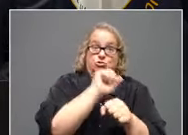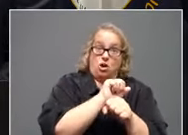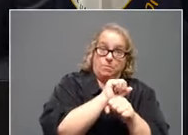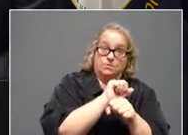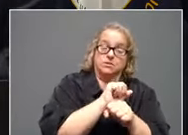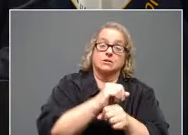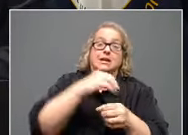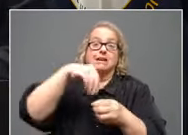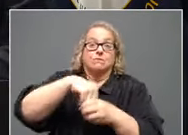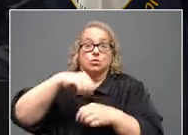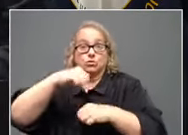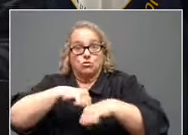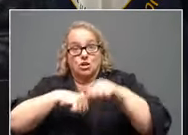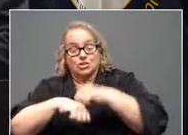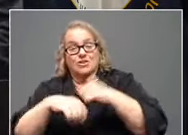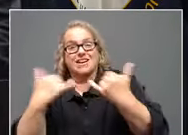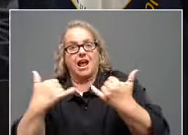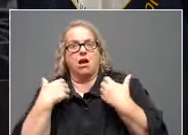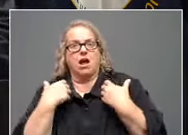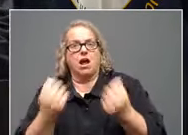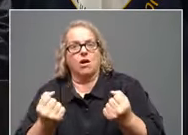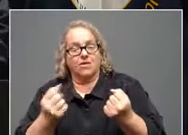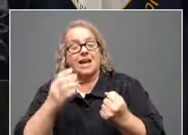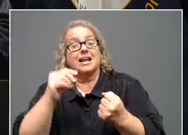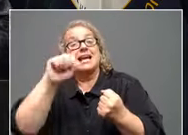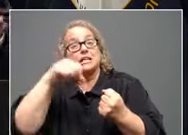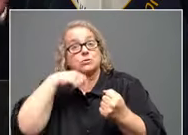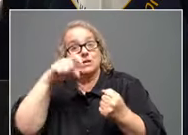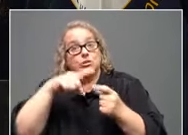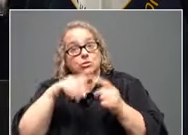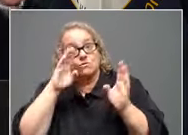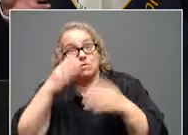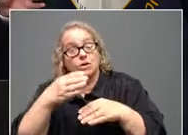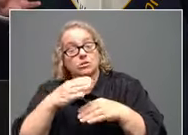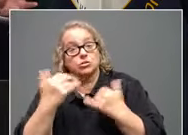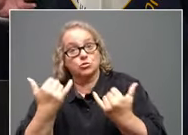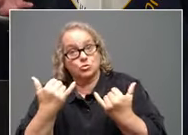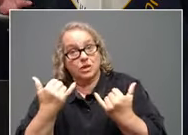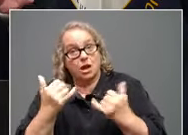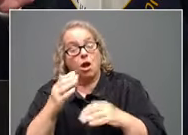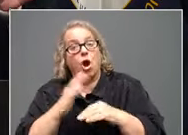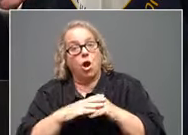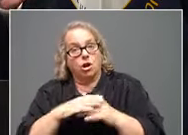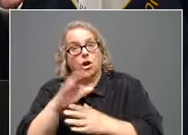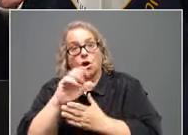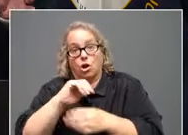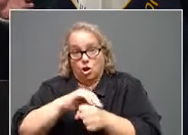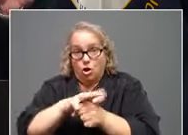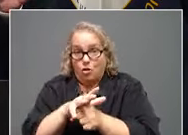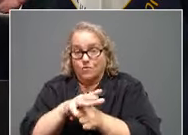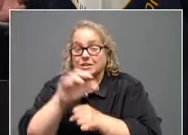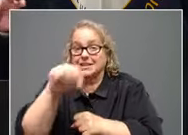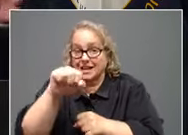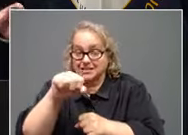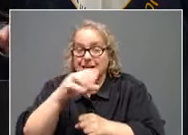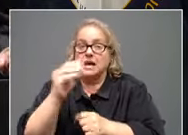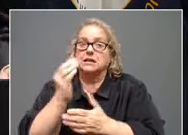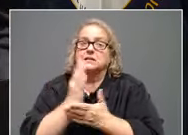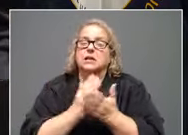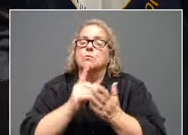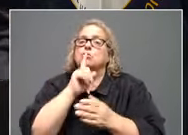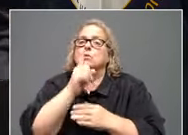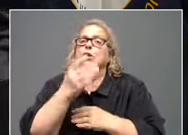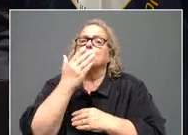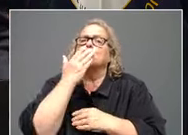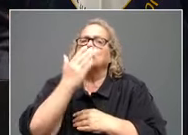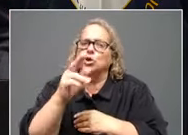to health. And yes, we're going to focus significantly today on COVID and some really good news